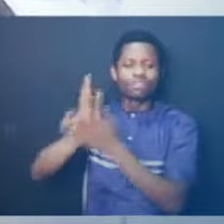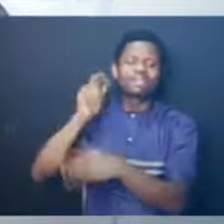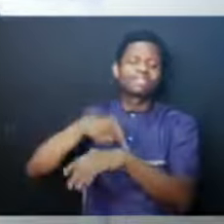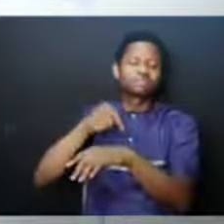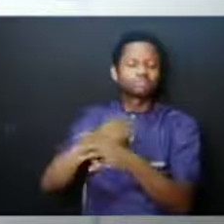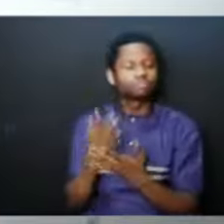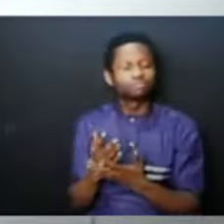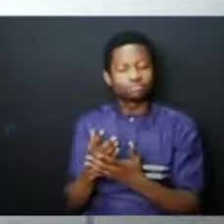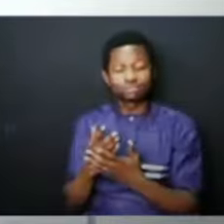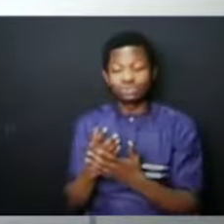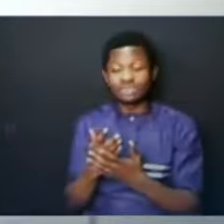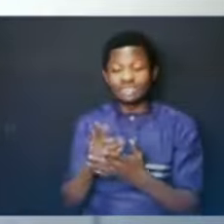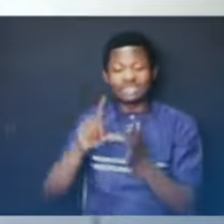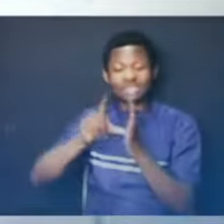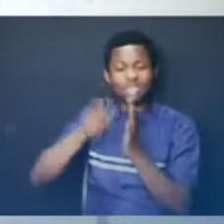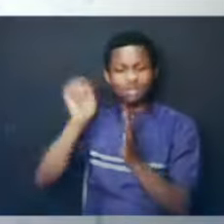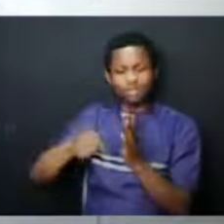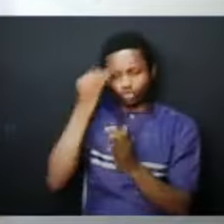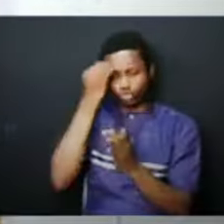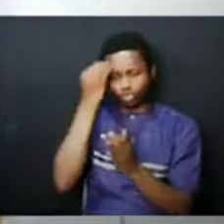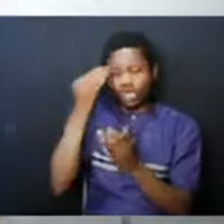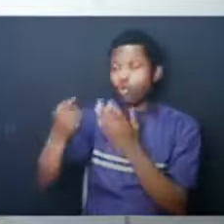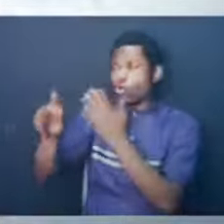just avenge, he judges before he